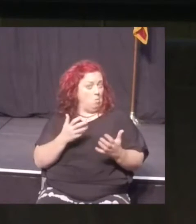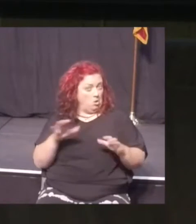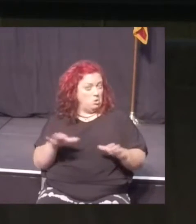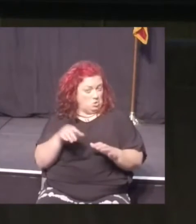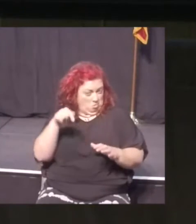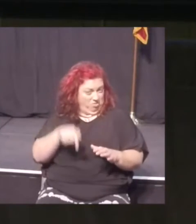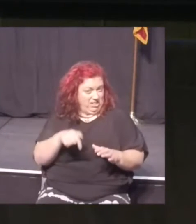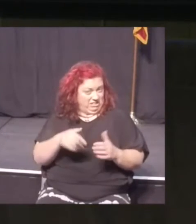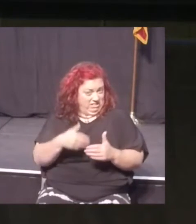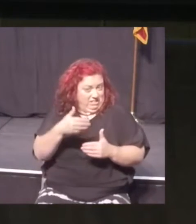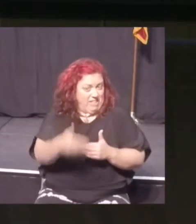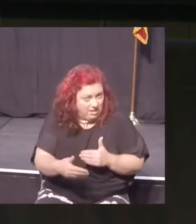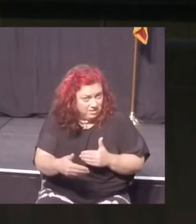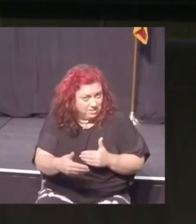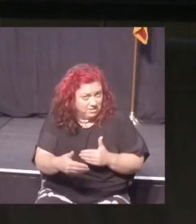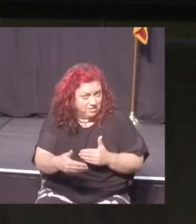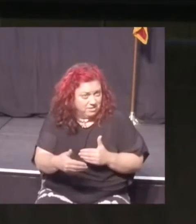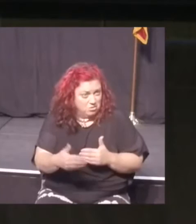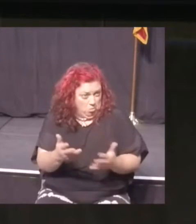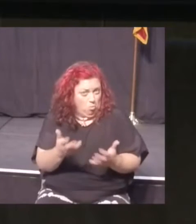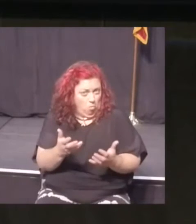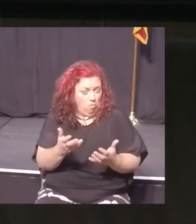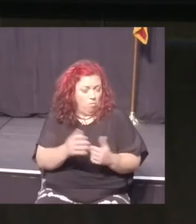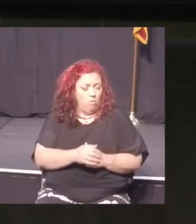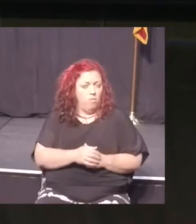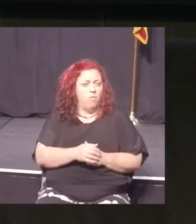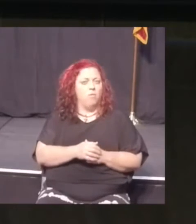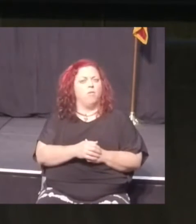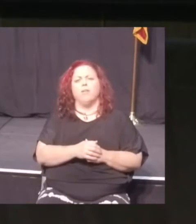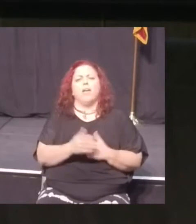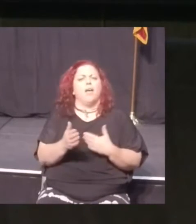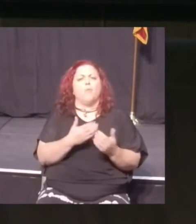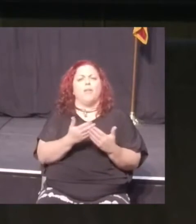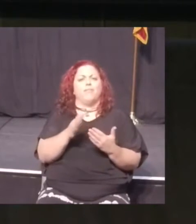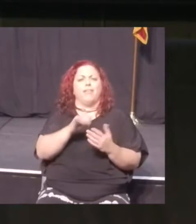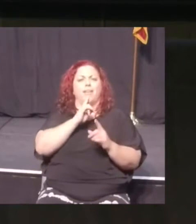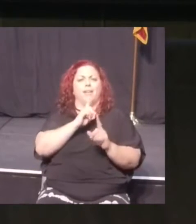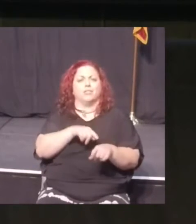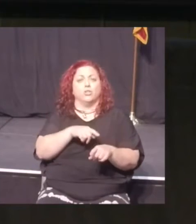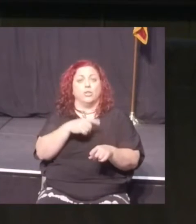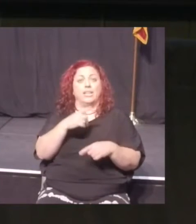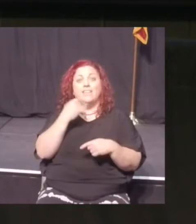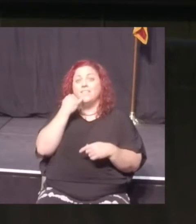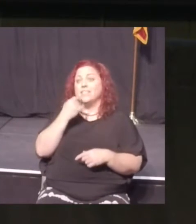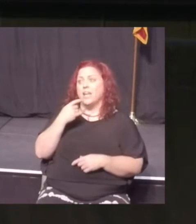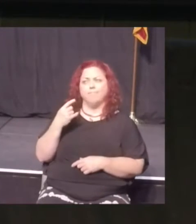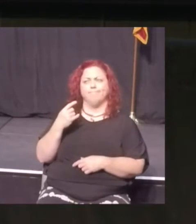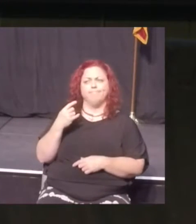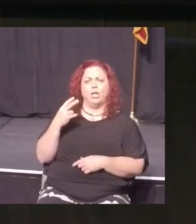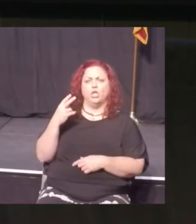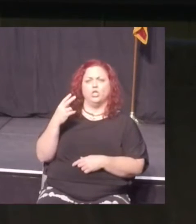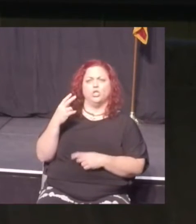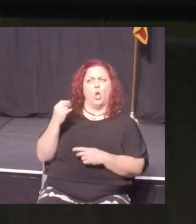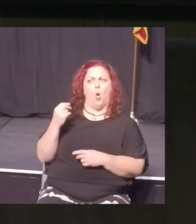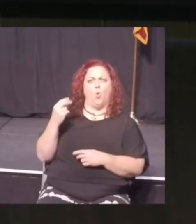what I'm about to do today?" And whenever the answer has been no for too many